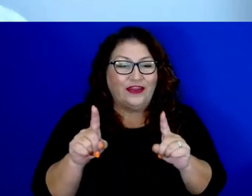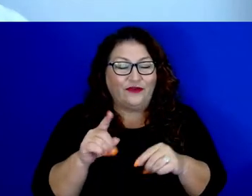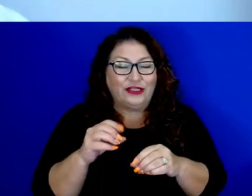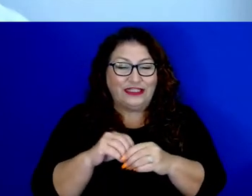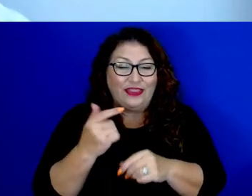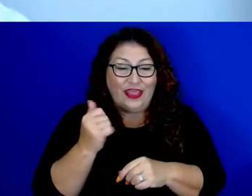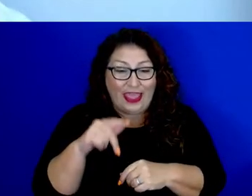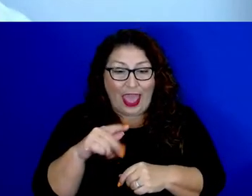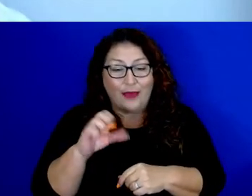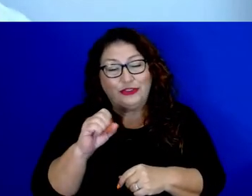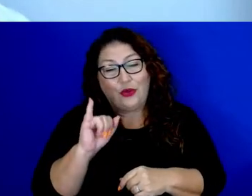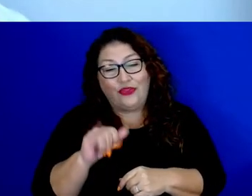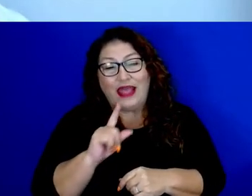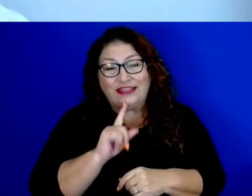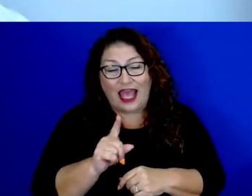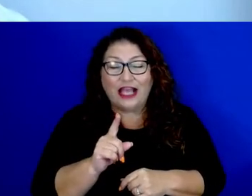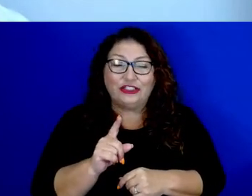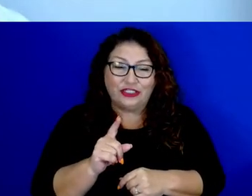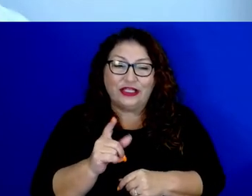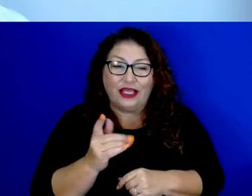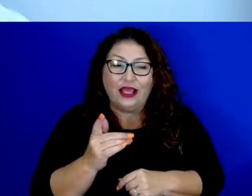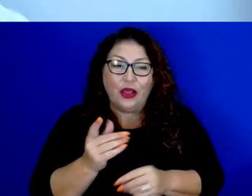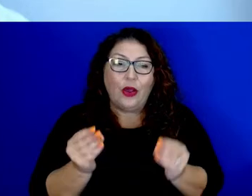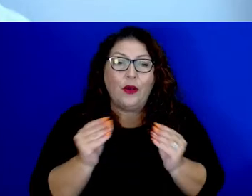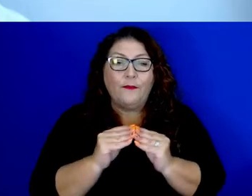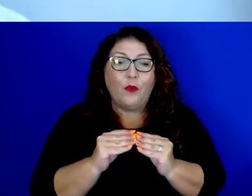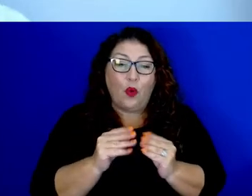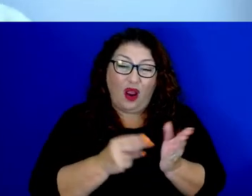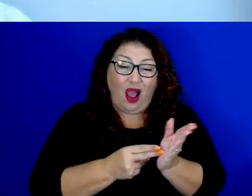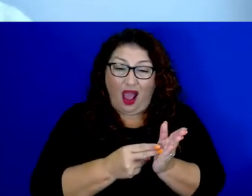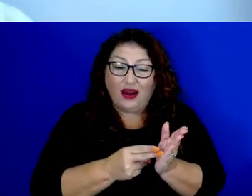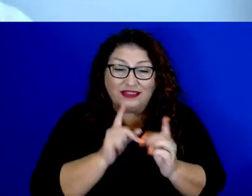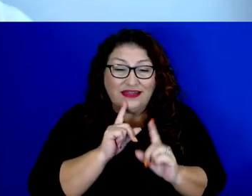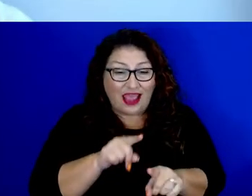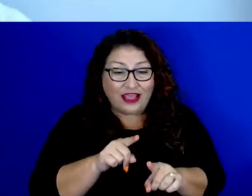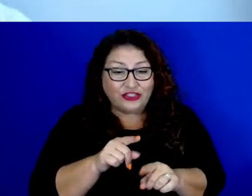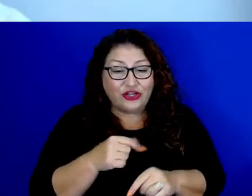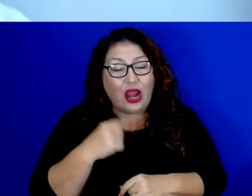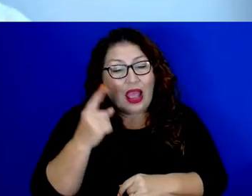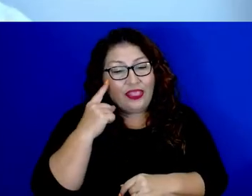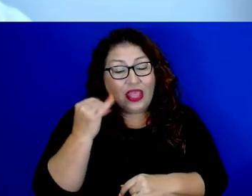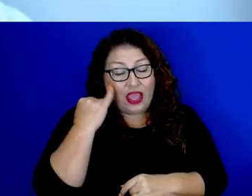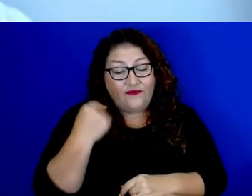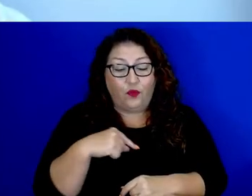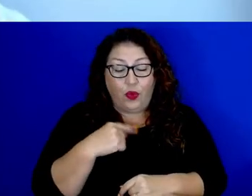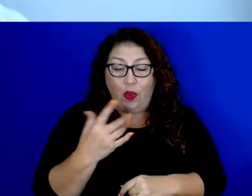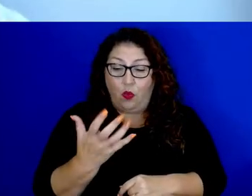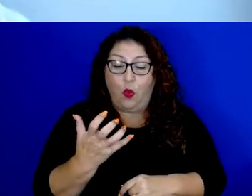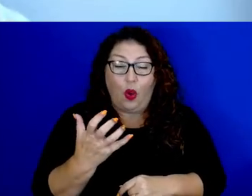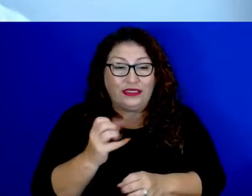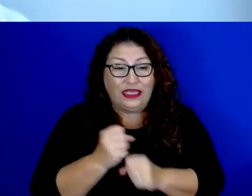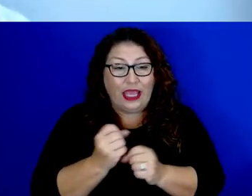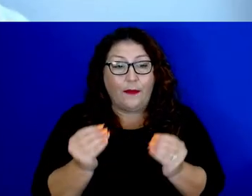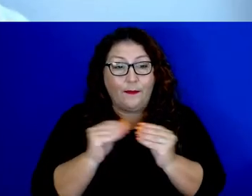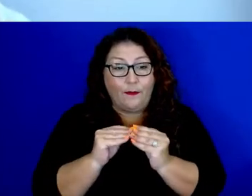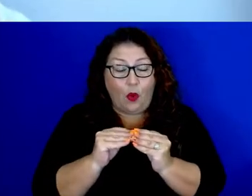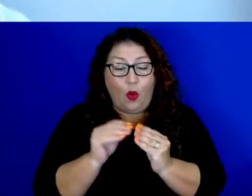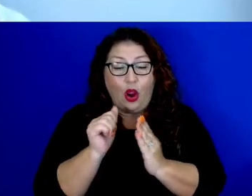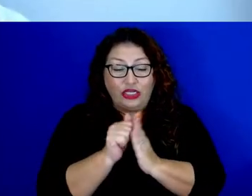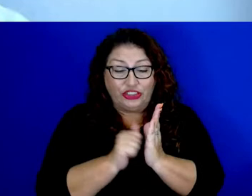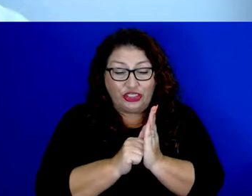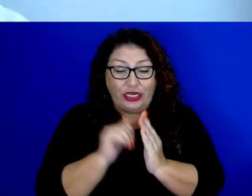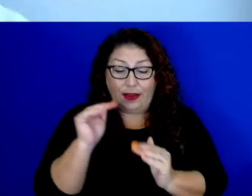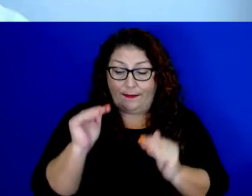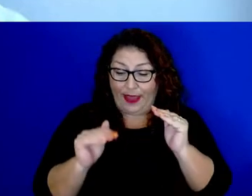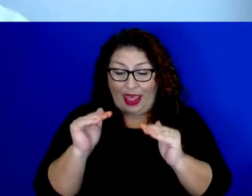that the more honest answer. So if we would like to get more gender balance measures into the